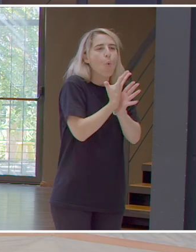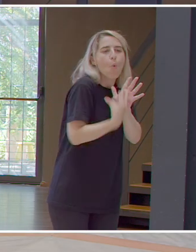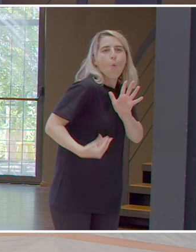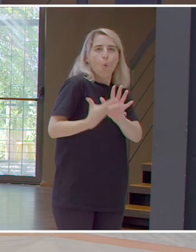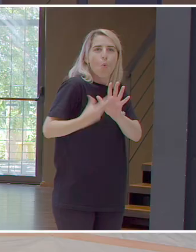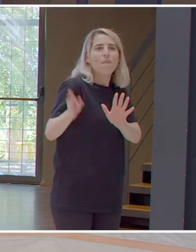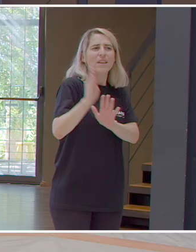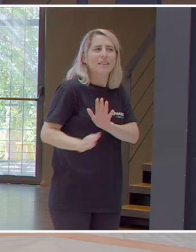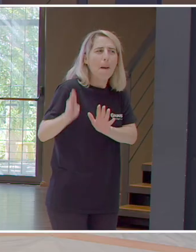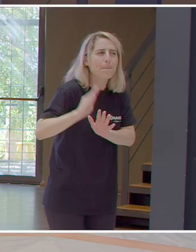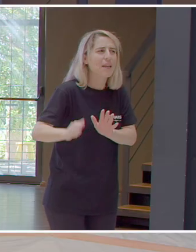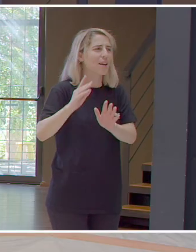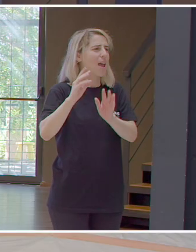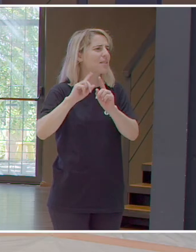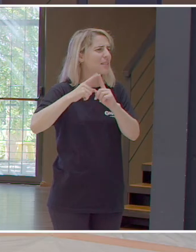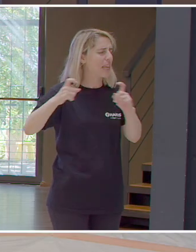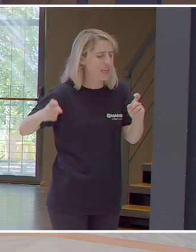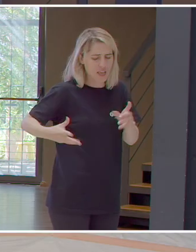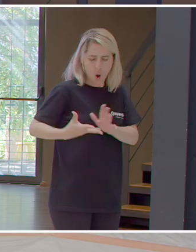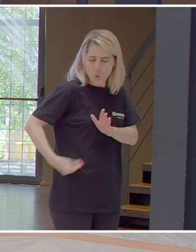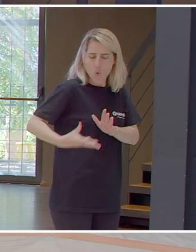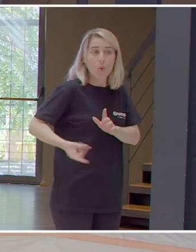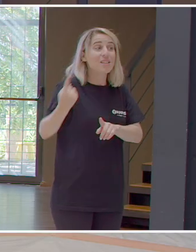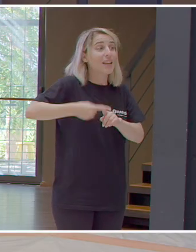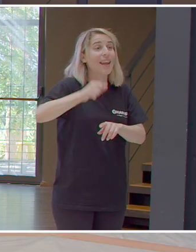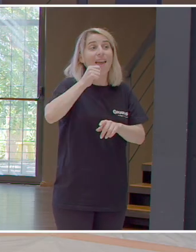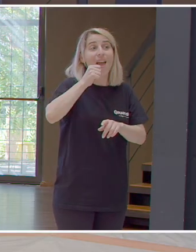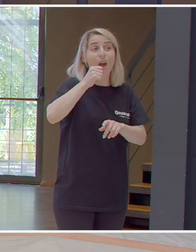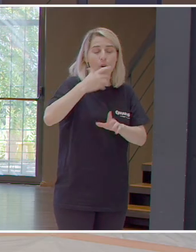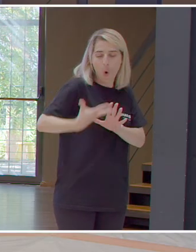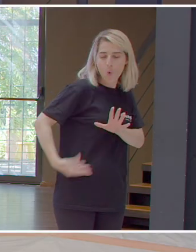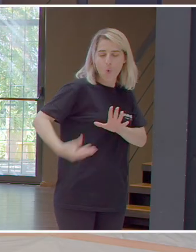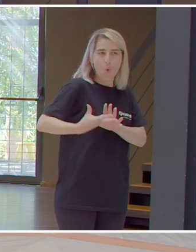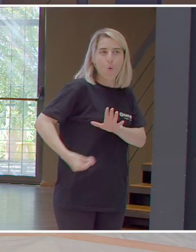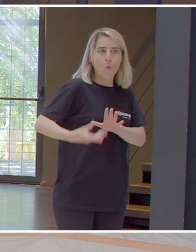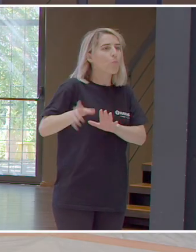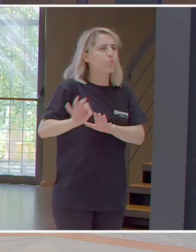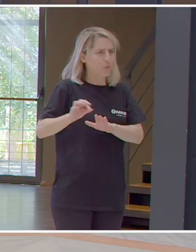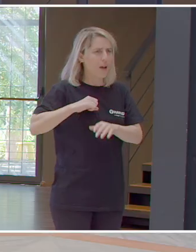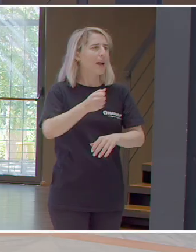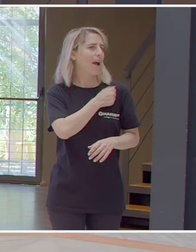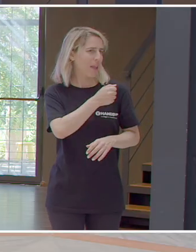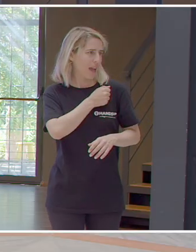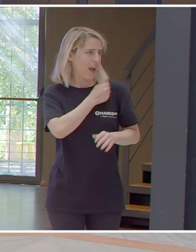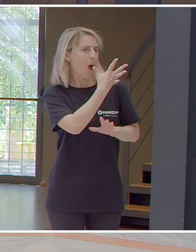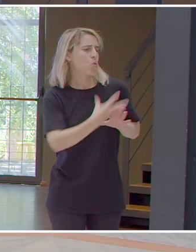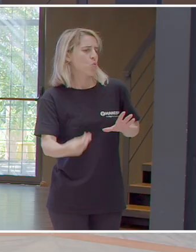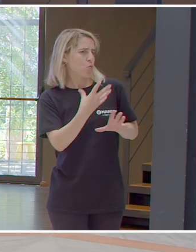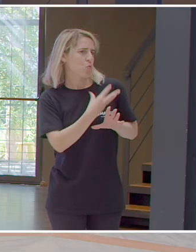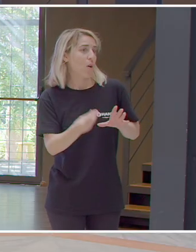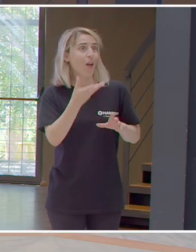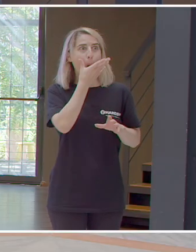and vitamins, and also to distract water out of your poo. Yeah, well, so they look